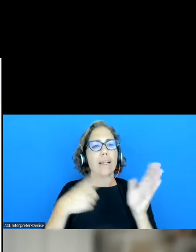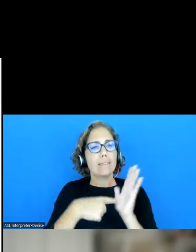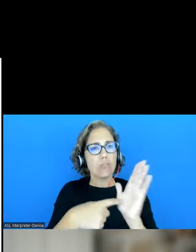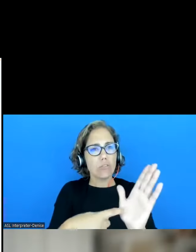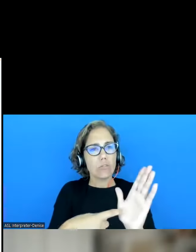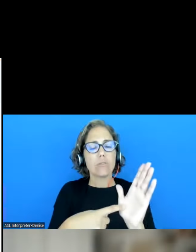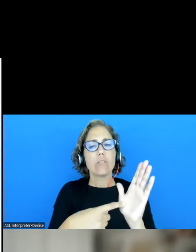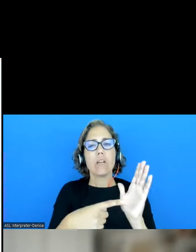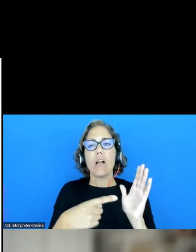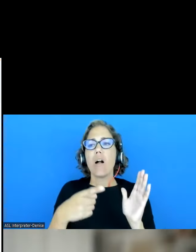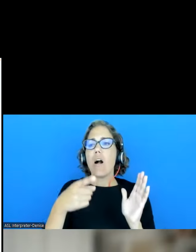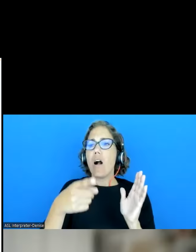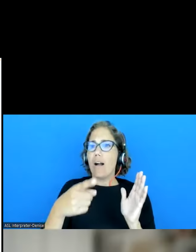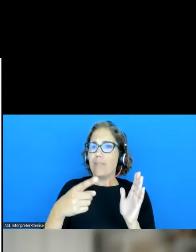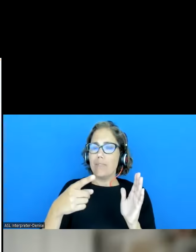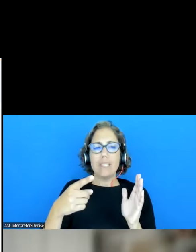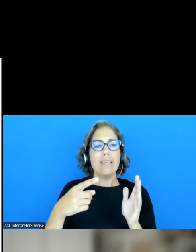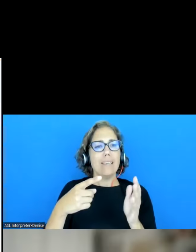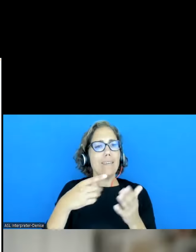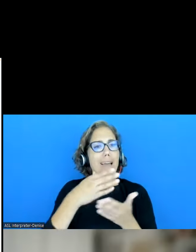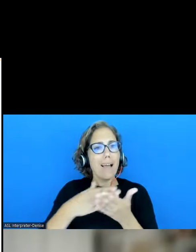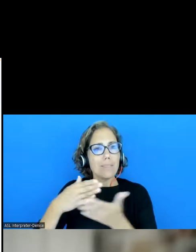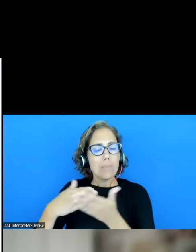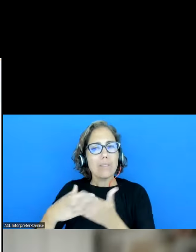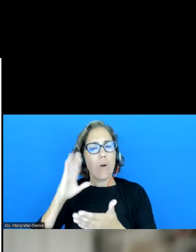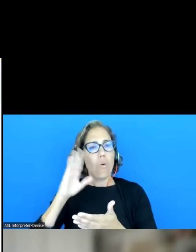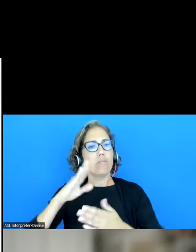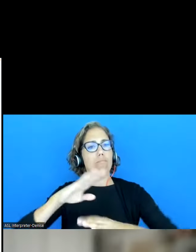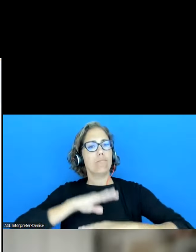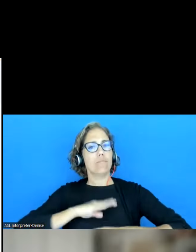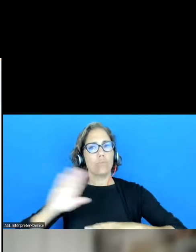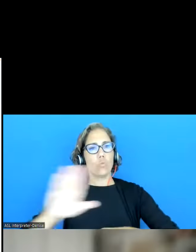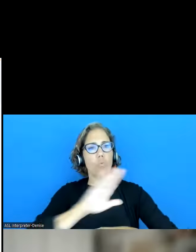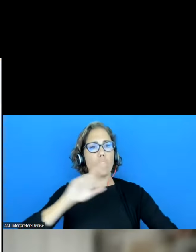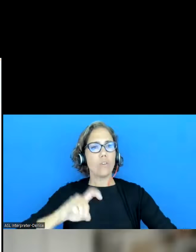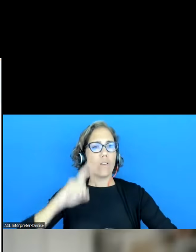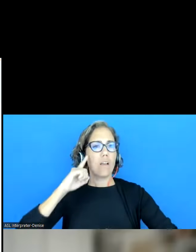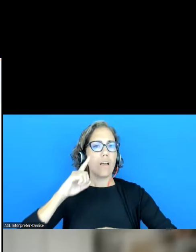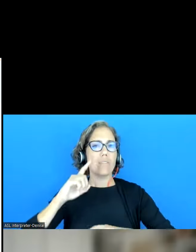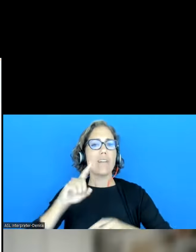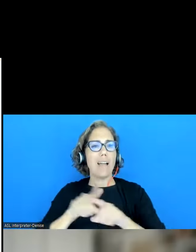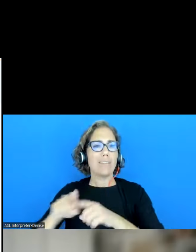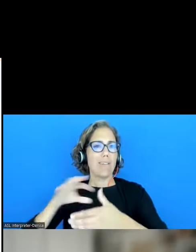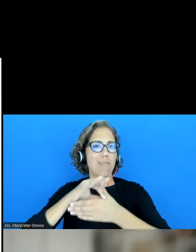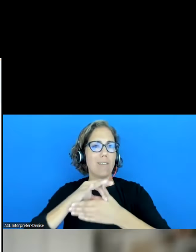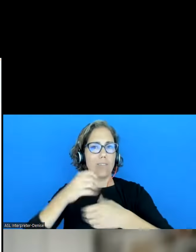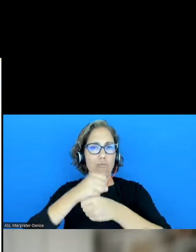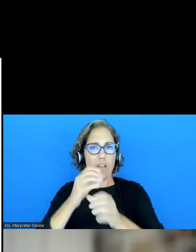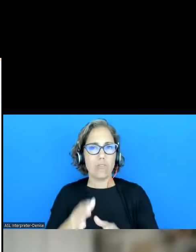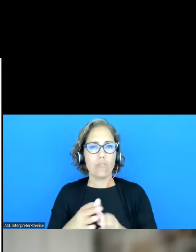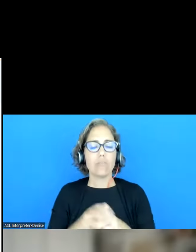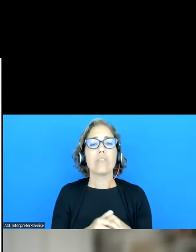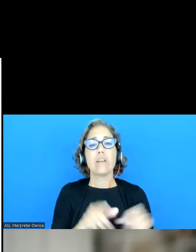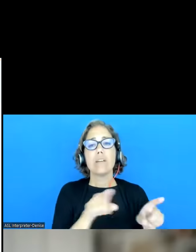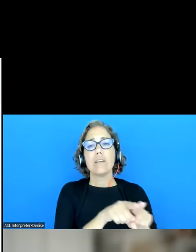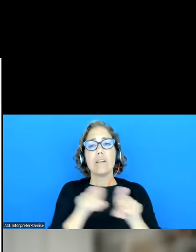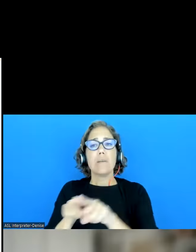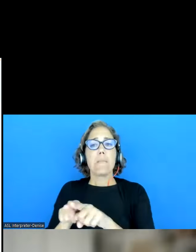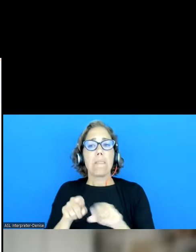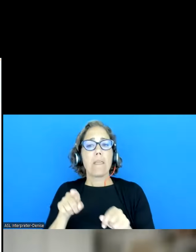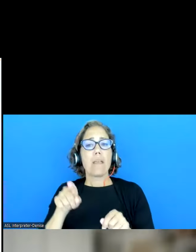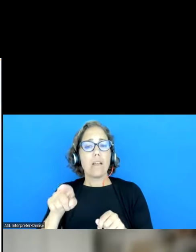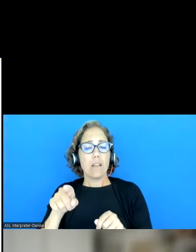will be the aspects that will fulfill your need as content creators. The same applies to the